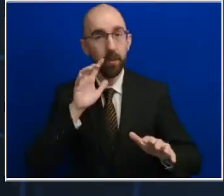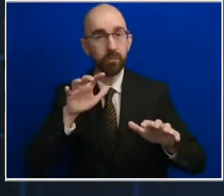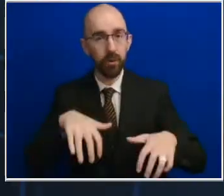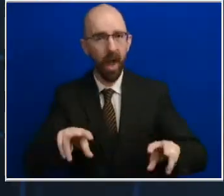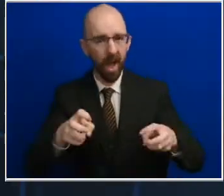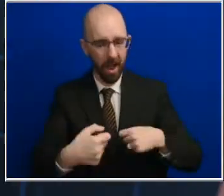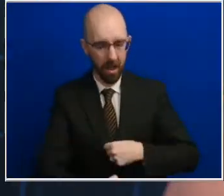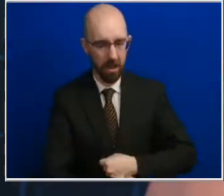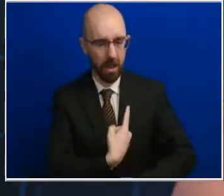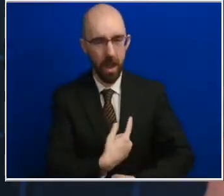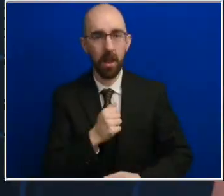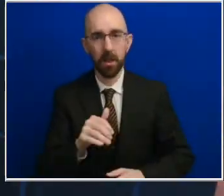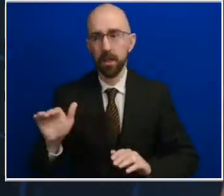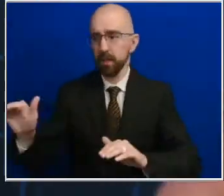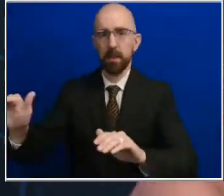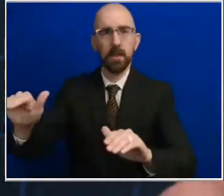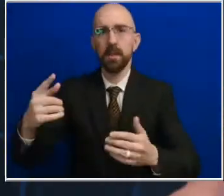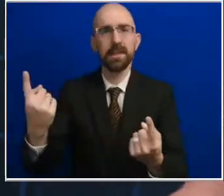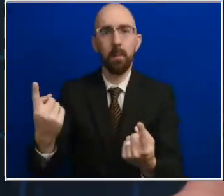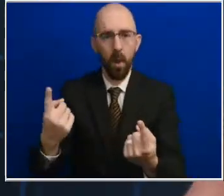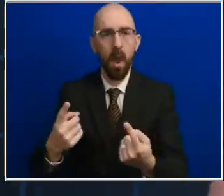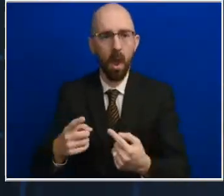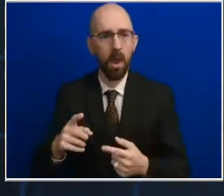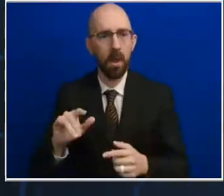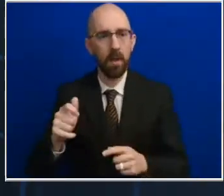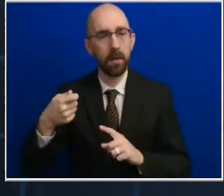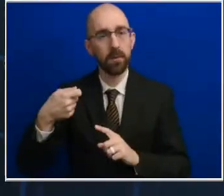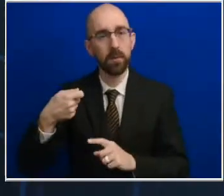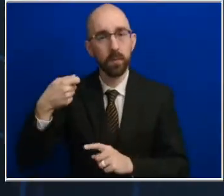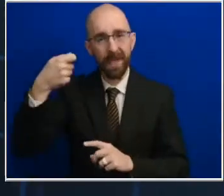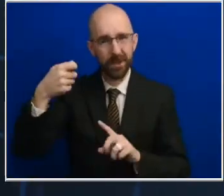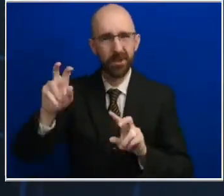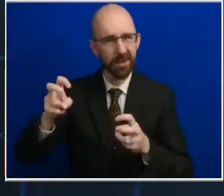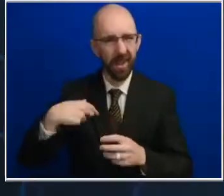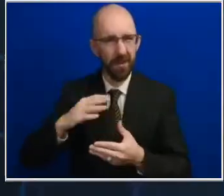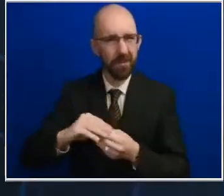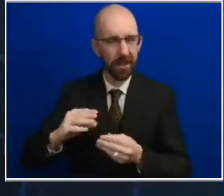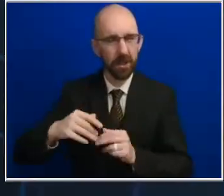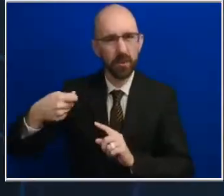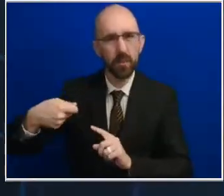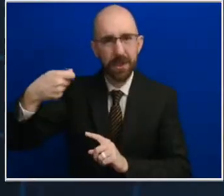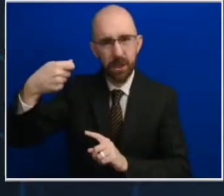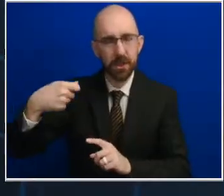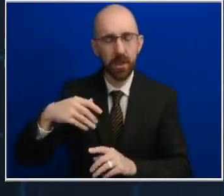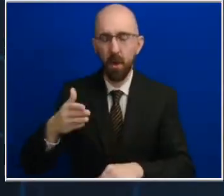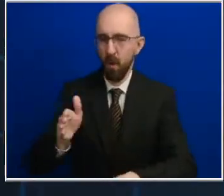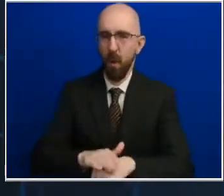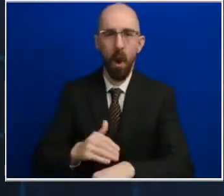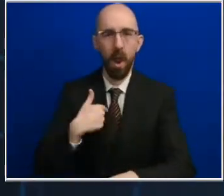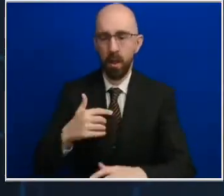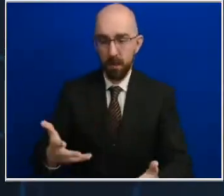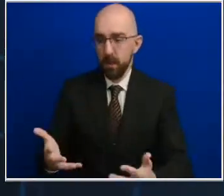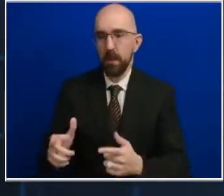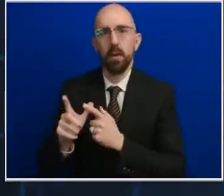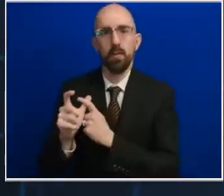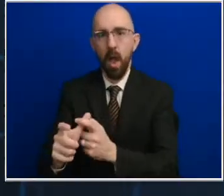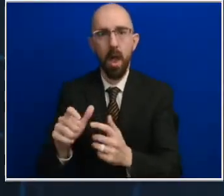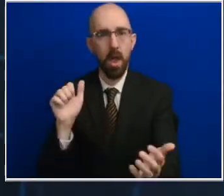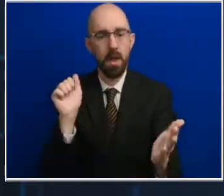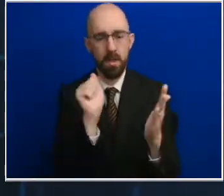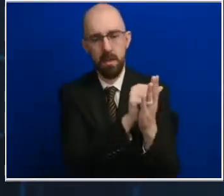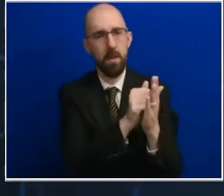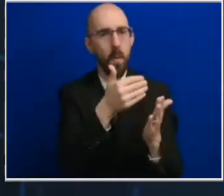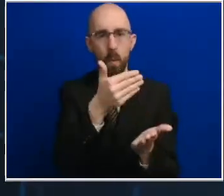one of them, but then a switch would flip, and I would just go running, and, you know, run into a wall, fall